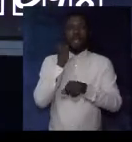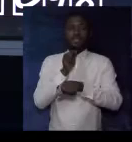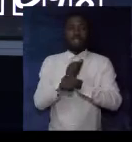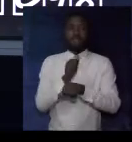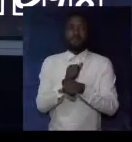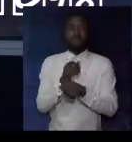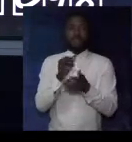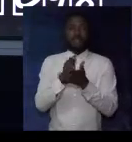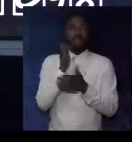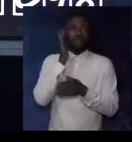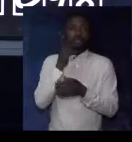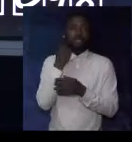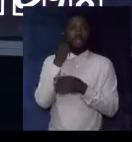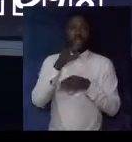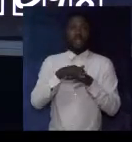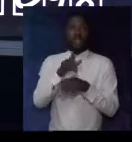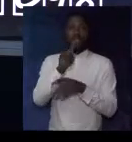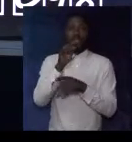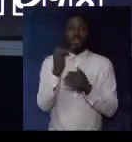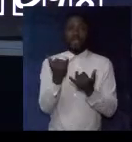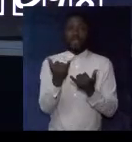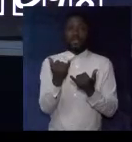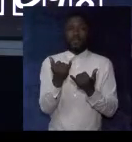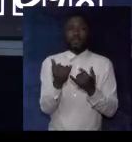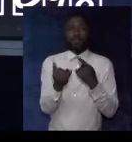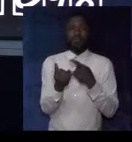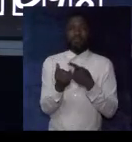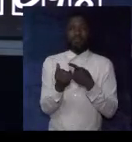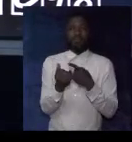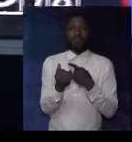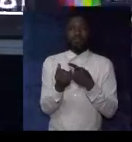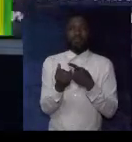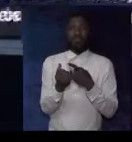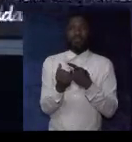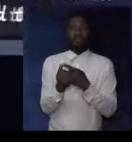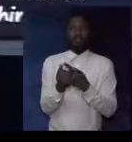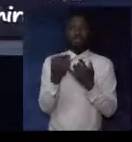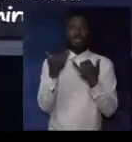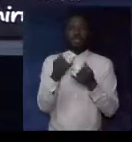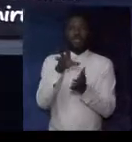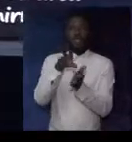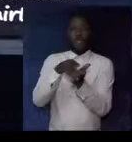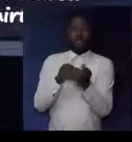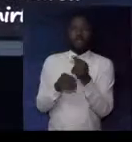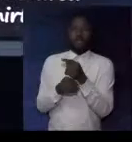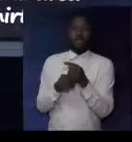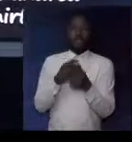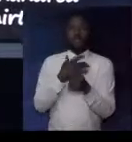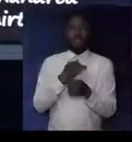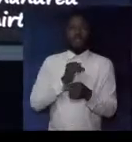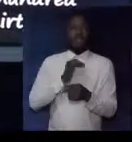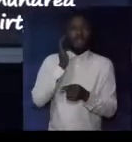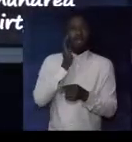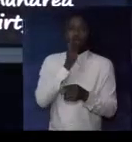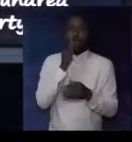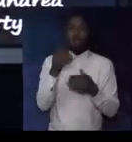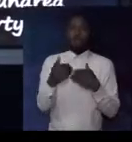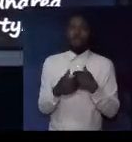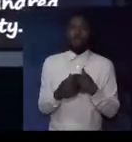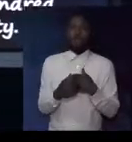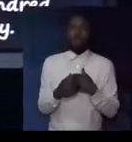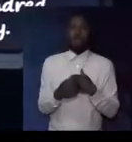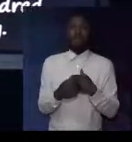be coming up on your screen right about now. So copy this, and I will be